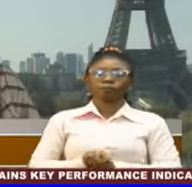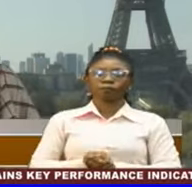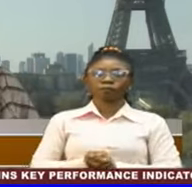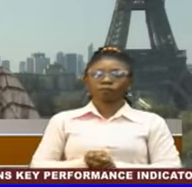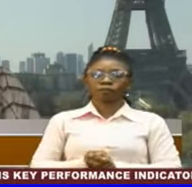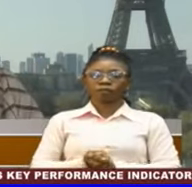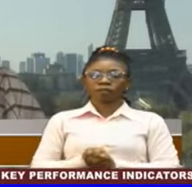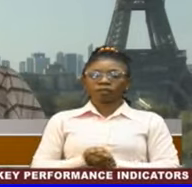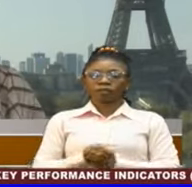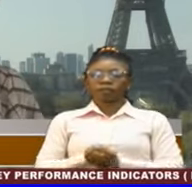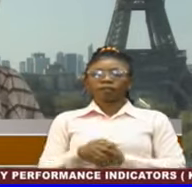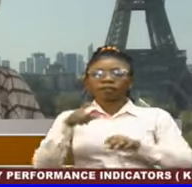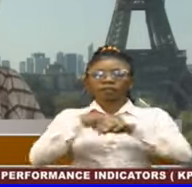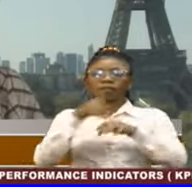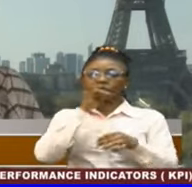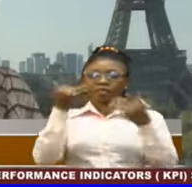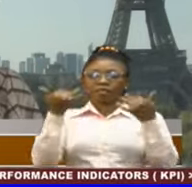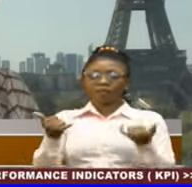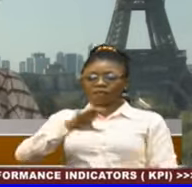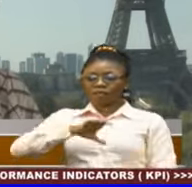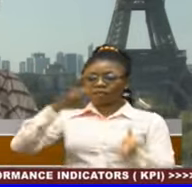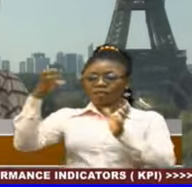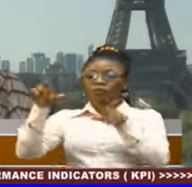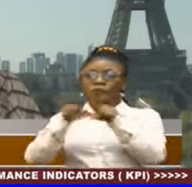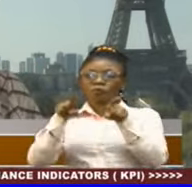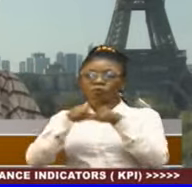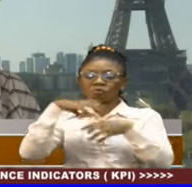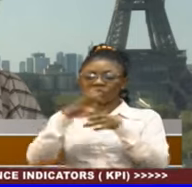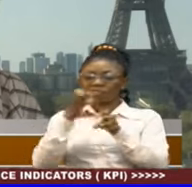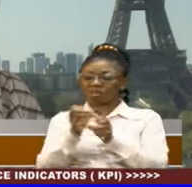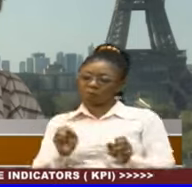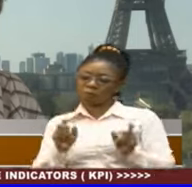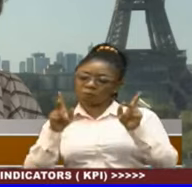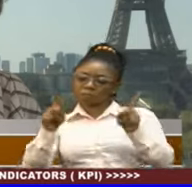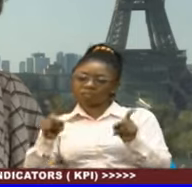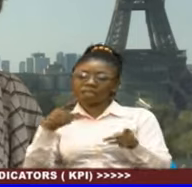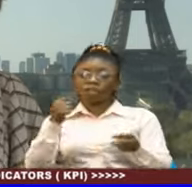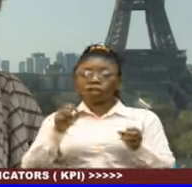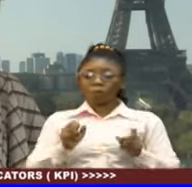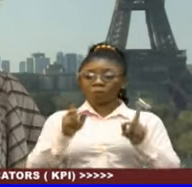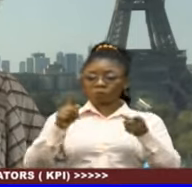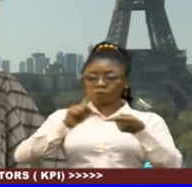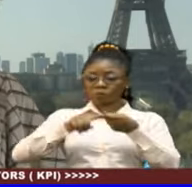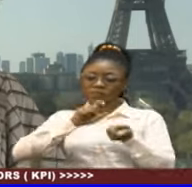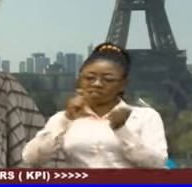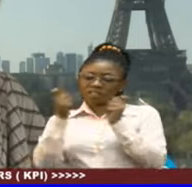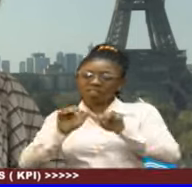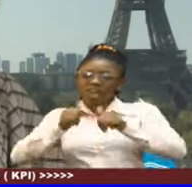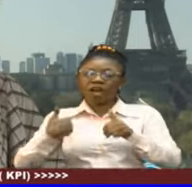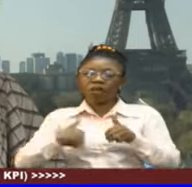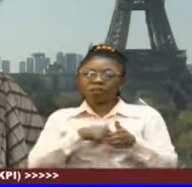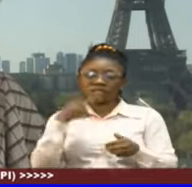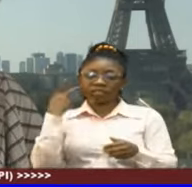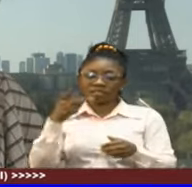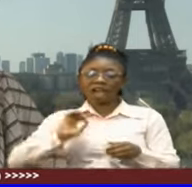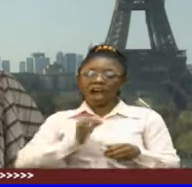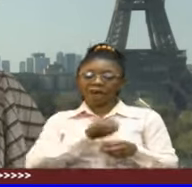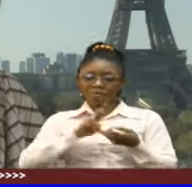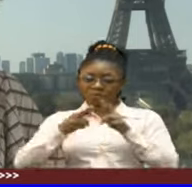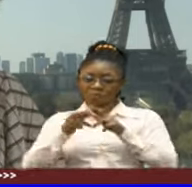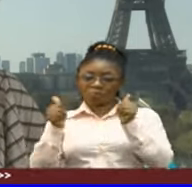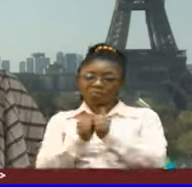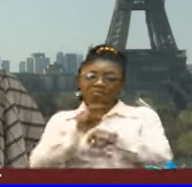Nation is now. Crises also create opportunities. The opportunity to change how we see our relationships with nature,